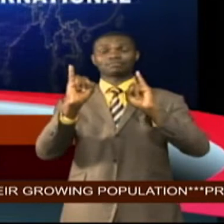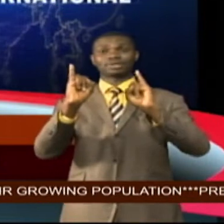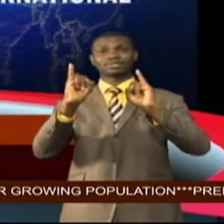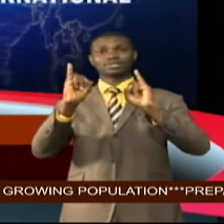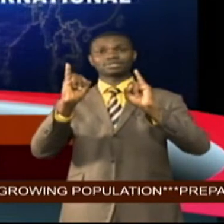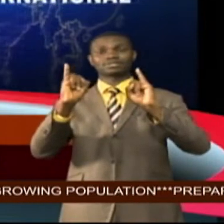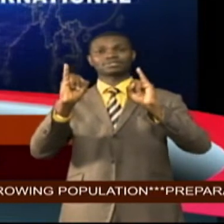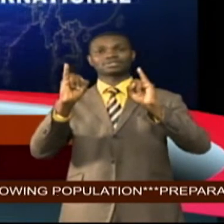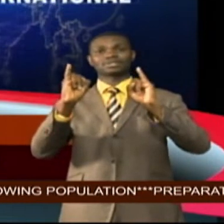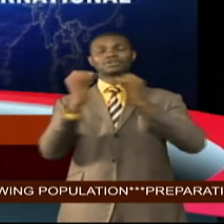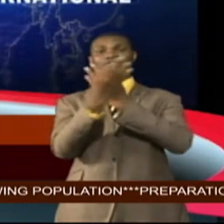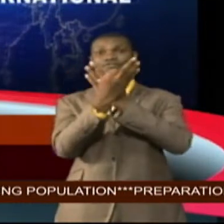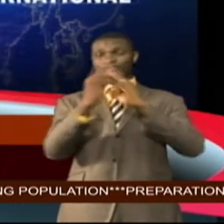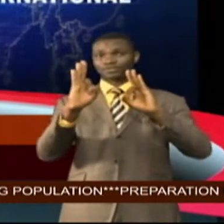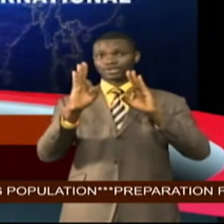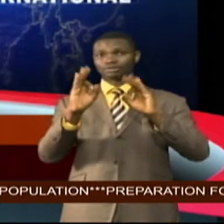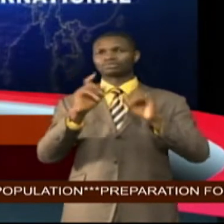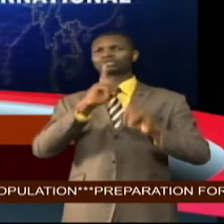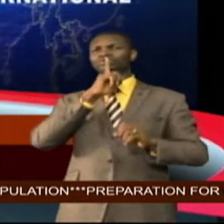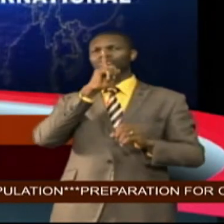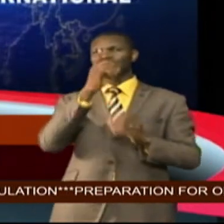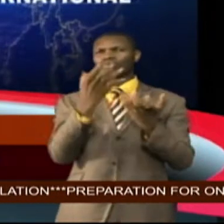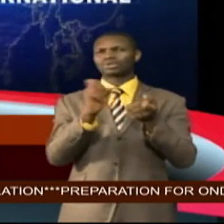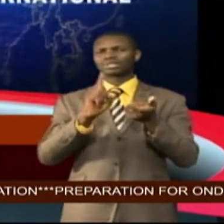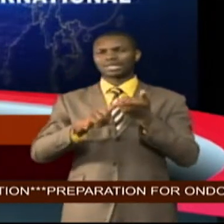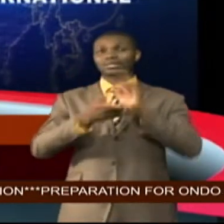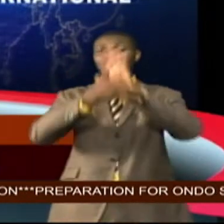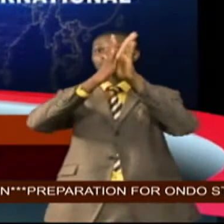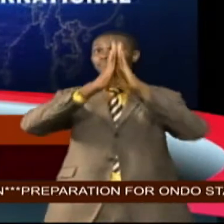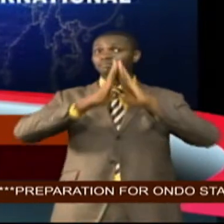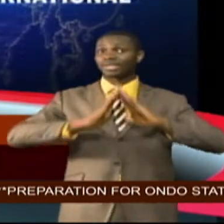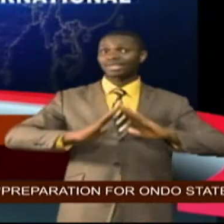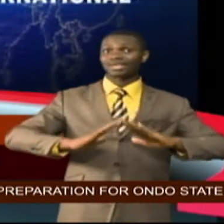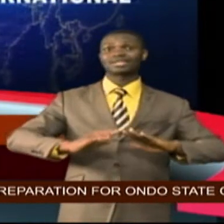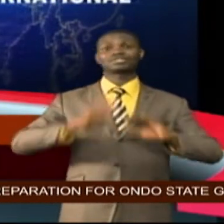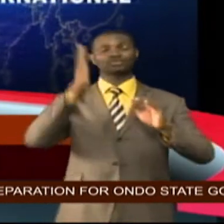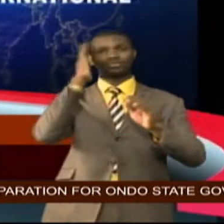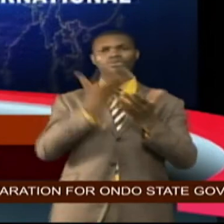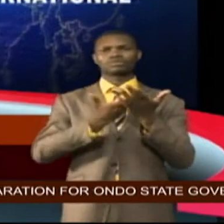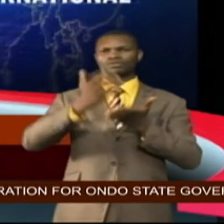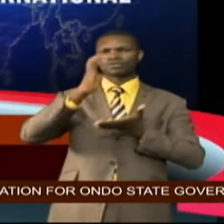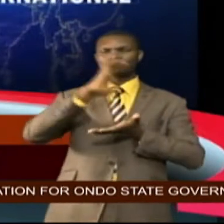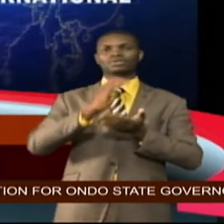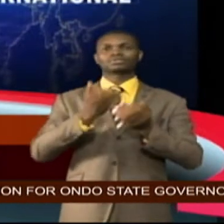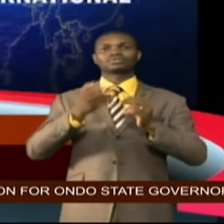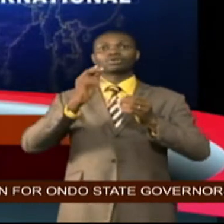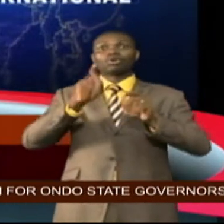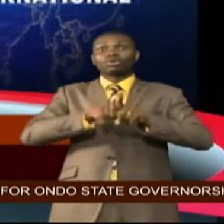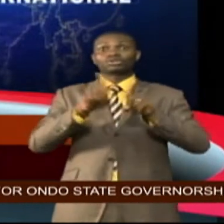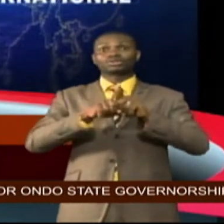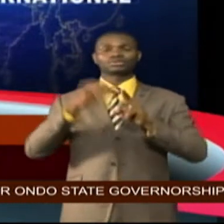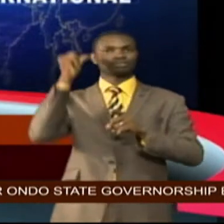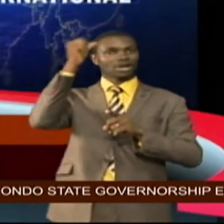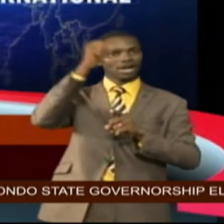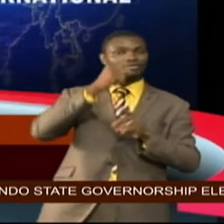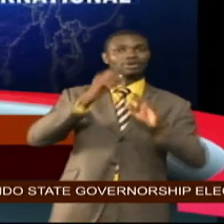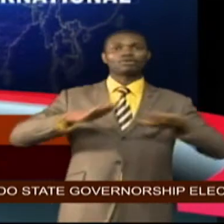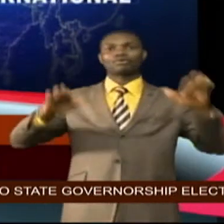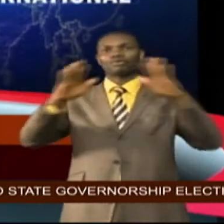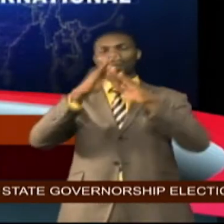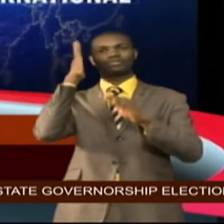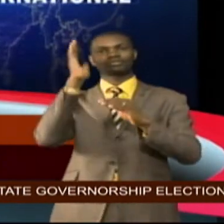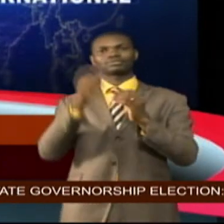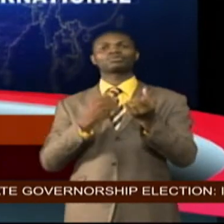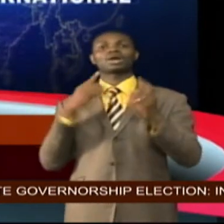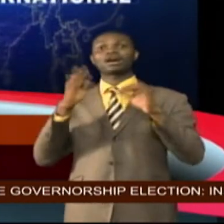emphasized that a peaceful and prosperous Guinea-Bissau is a win for West Africa and the entire continent. State House correspondent Adamu